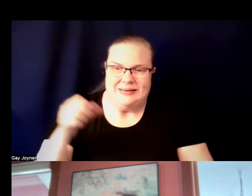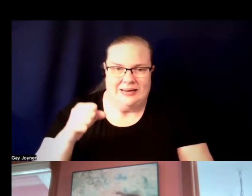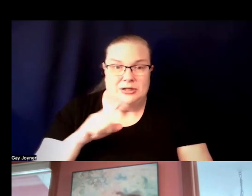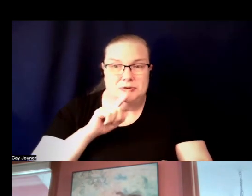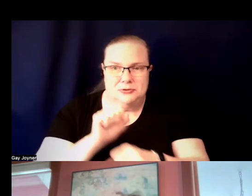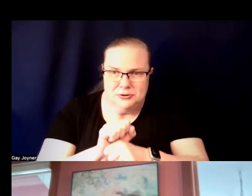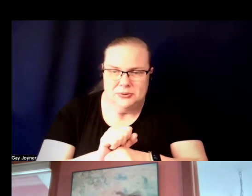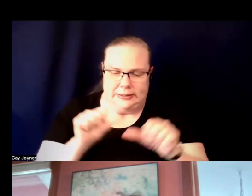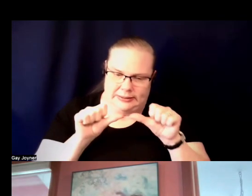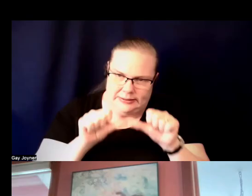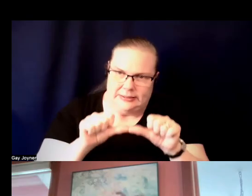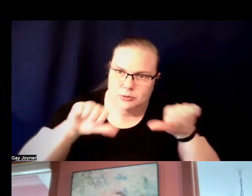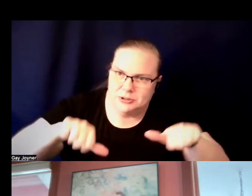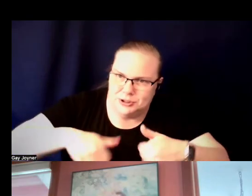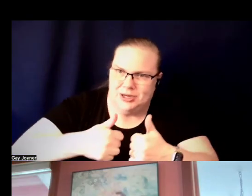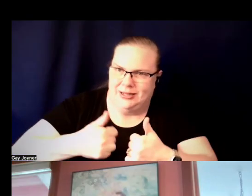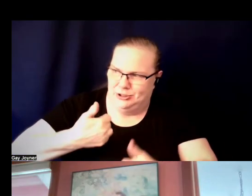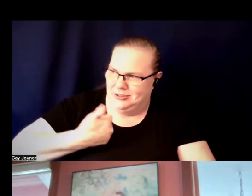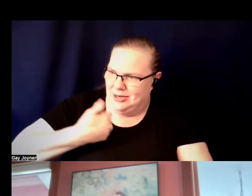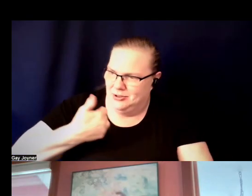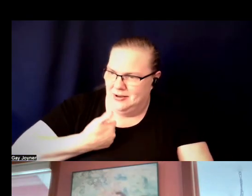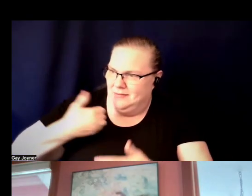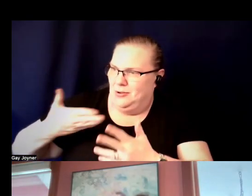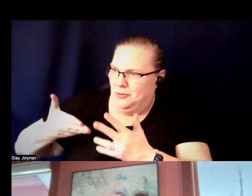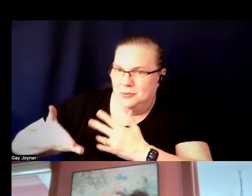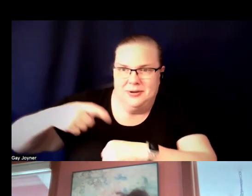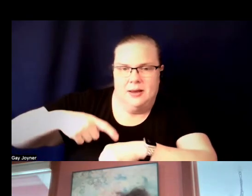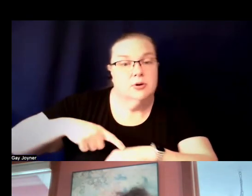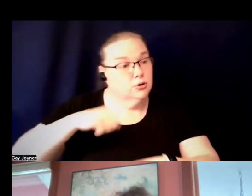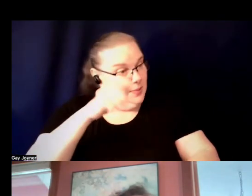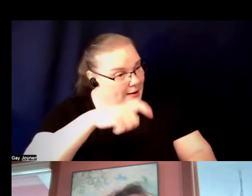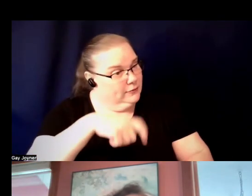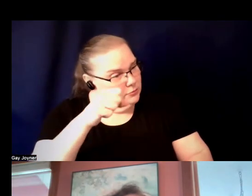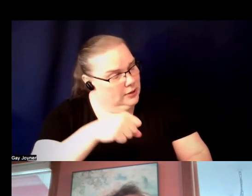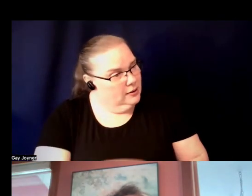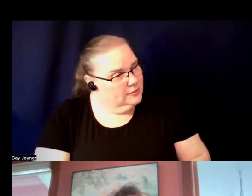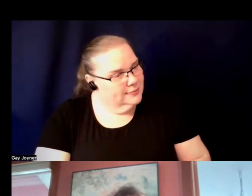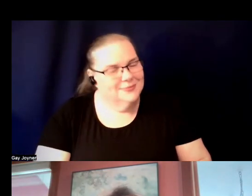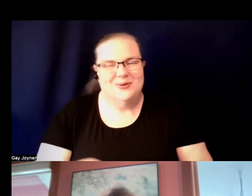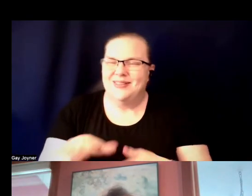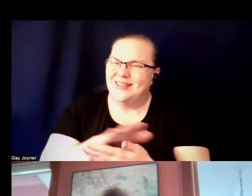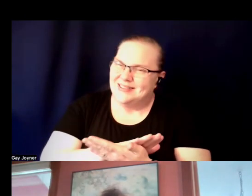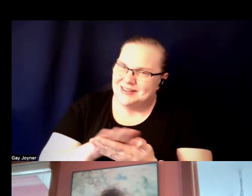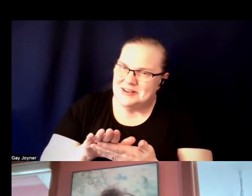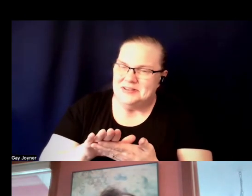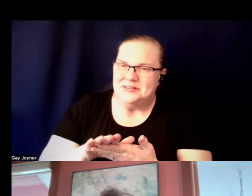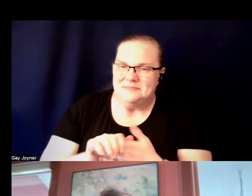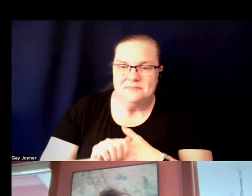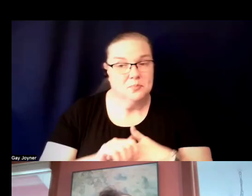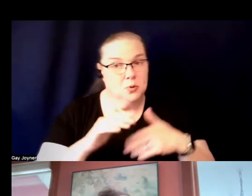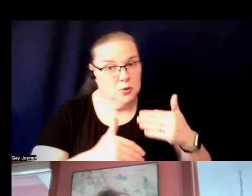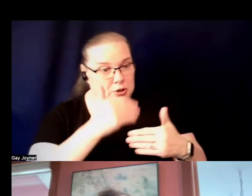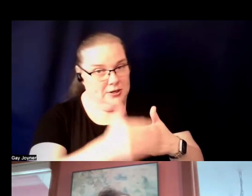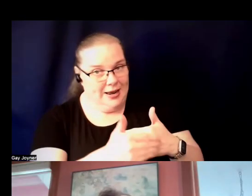Continually challenging ourselves, huh? Through time. You have to. That's nice. What is your next